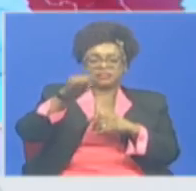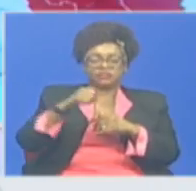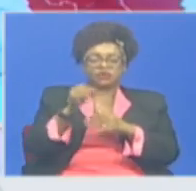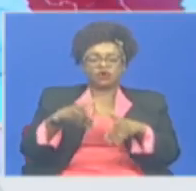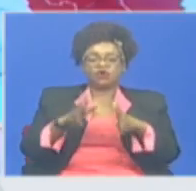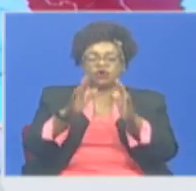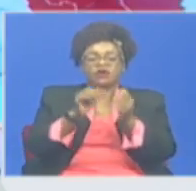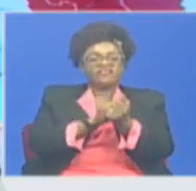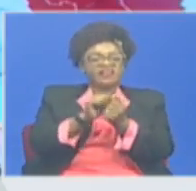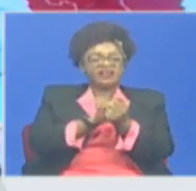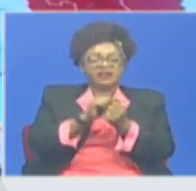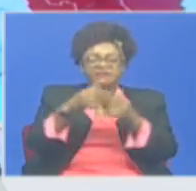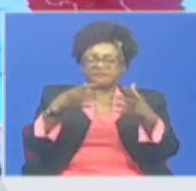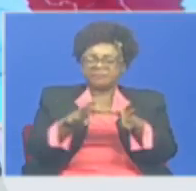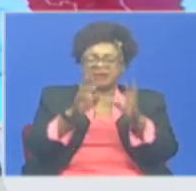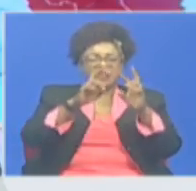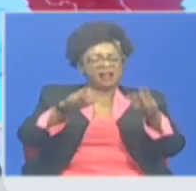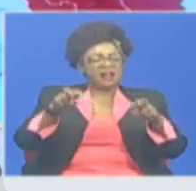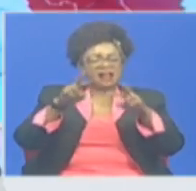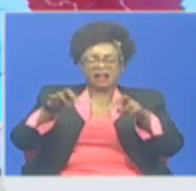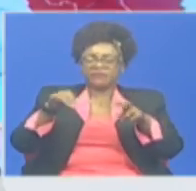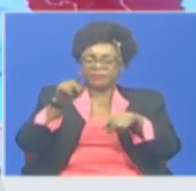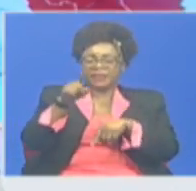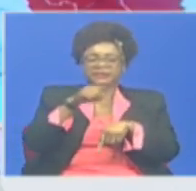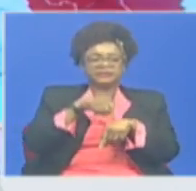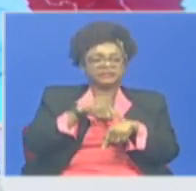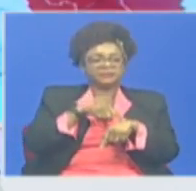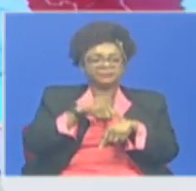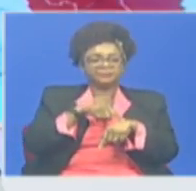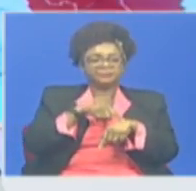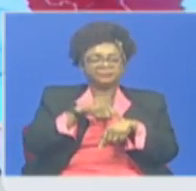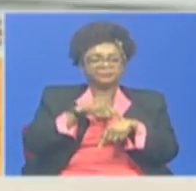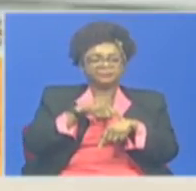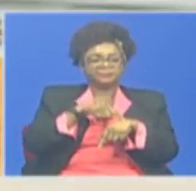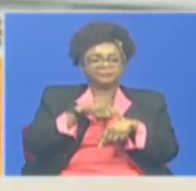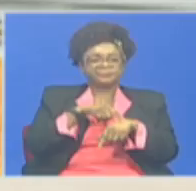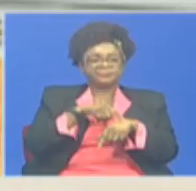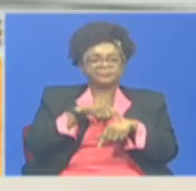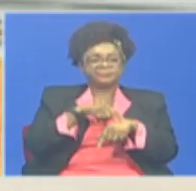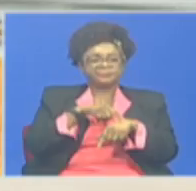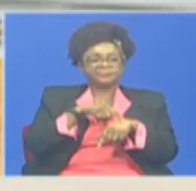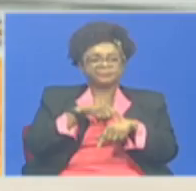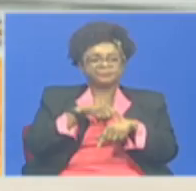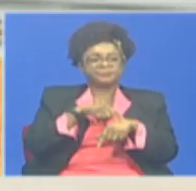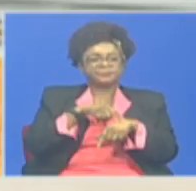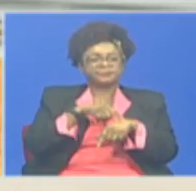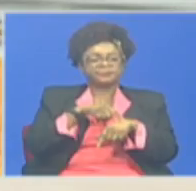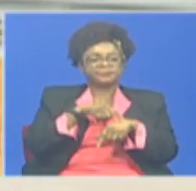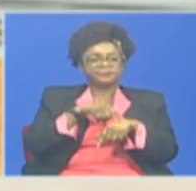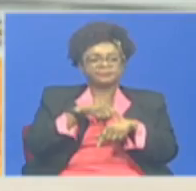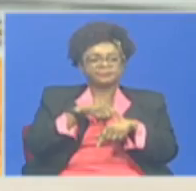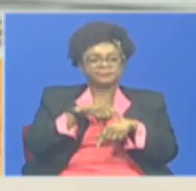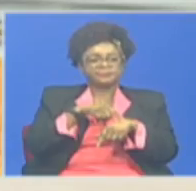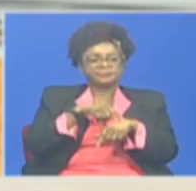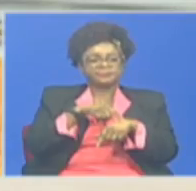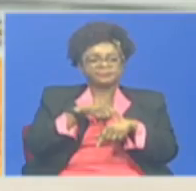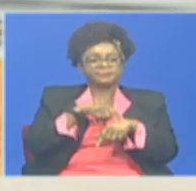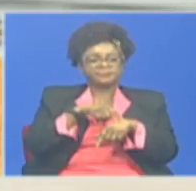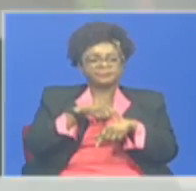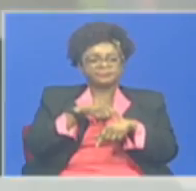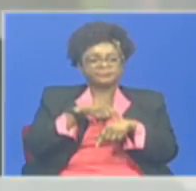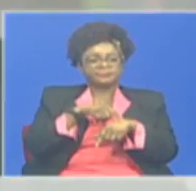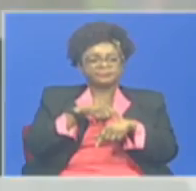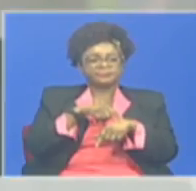has been looking for him since that day. Daniel Mule with a report. Ni mimi mtoto wa mwalimu Ken